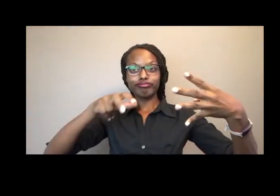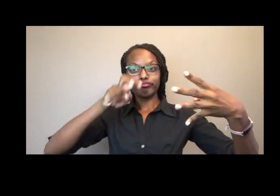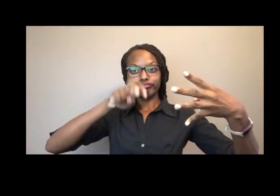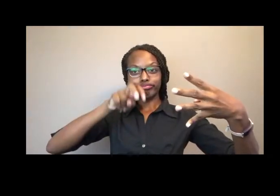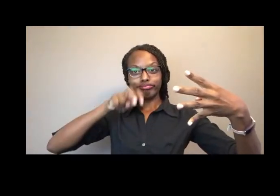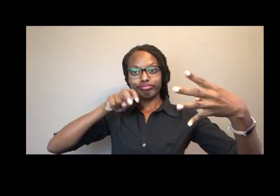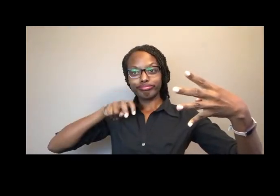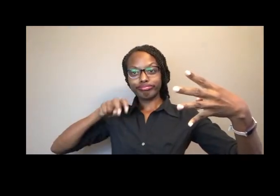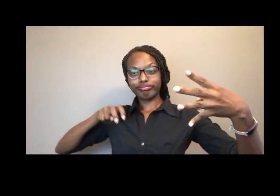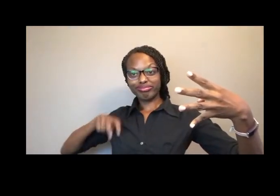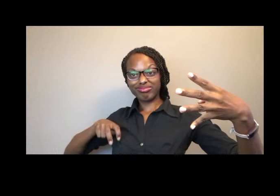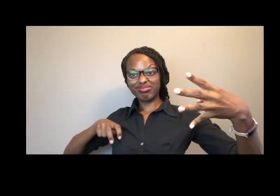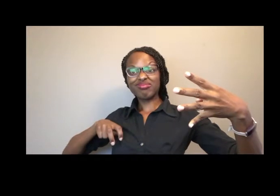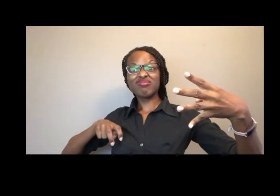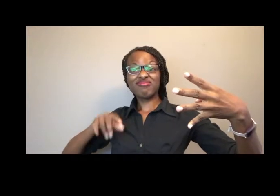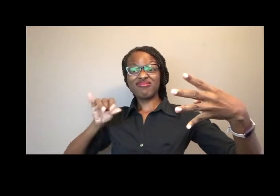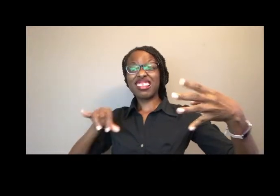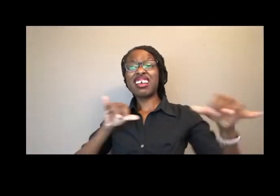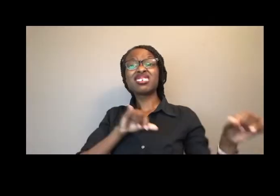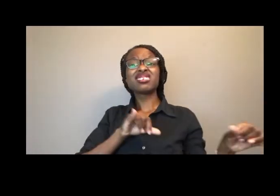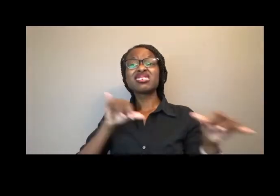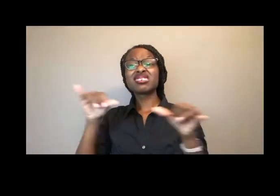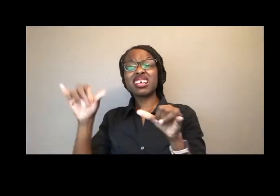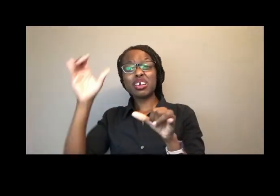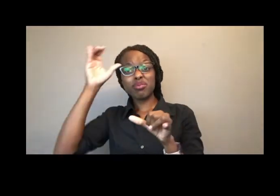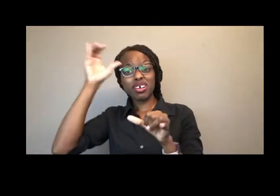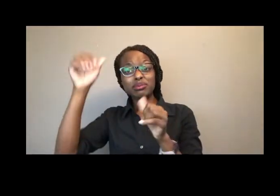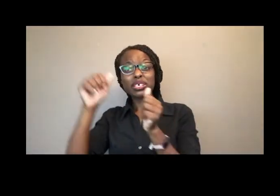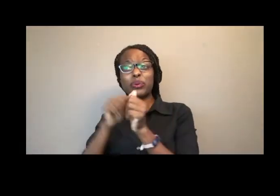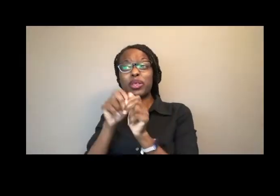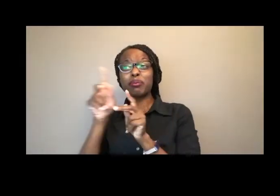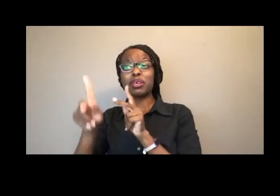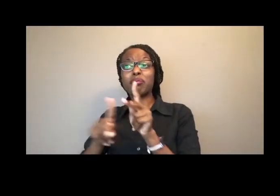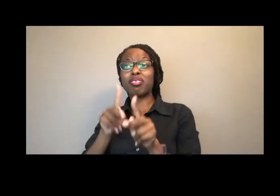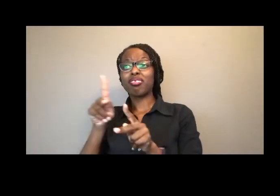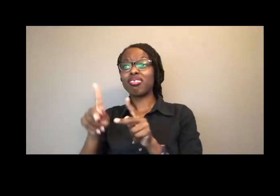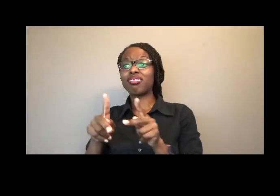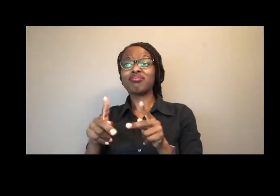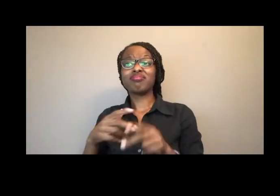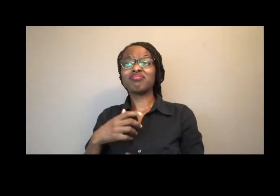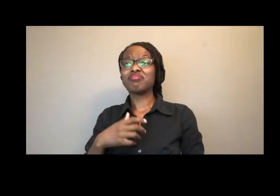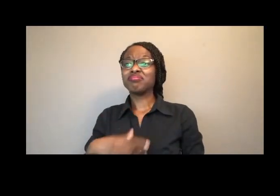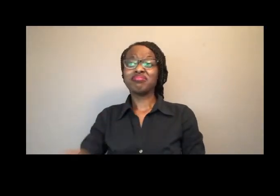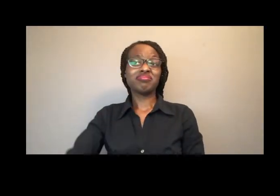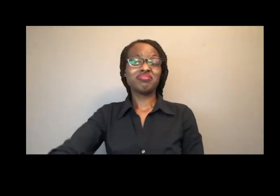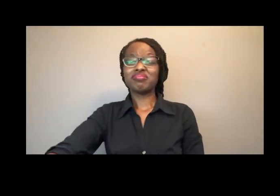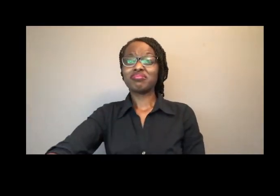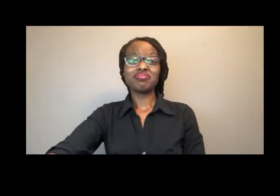people. They were sick and then they were